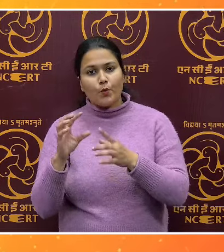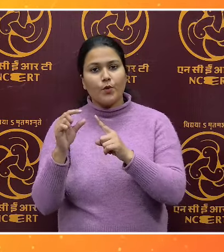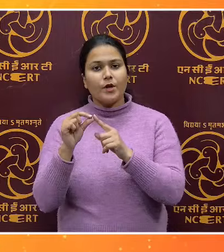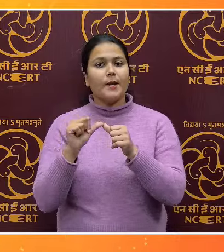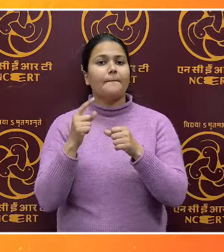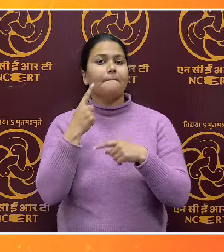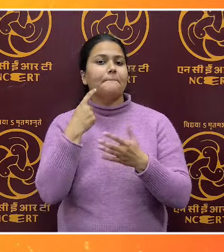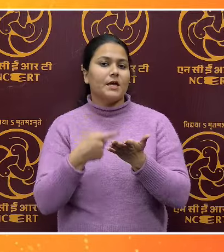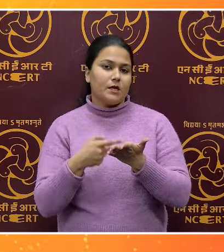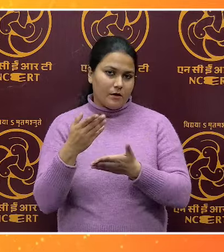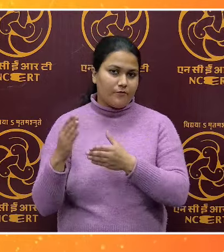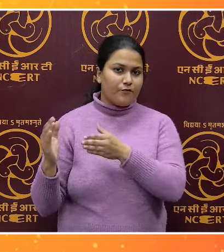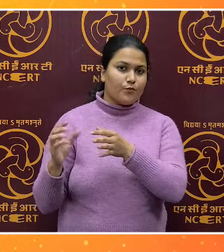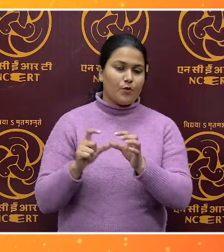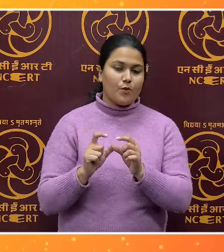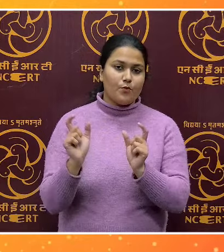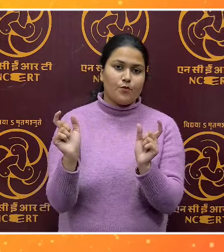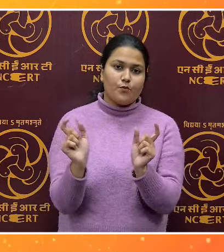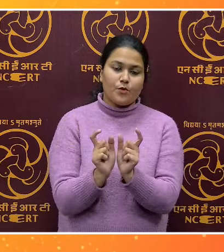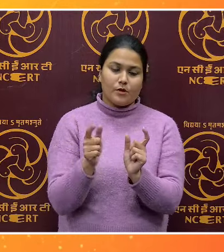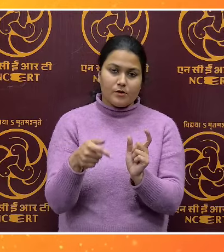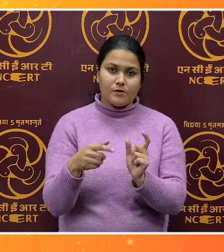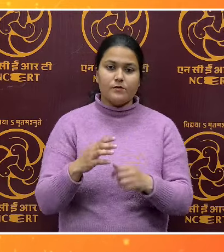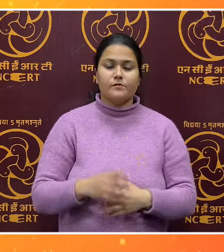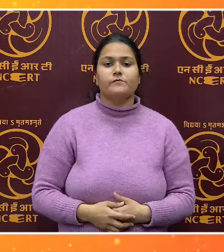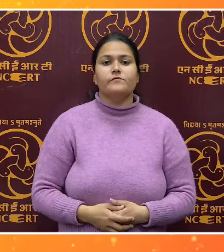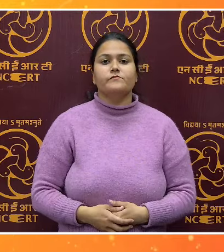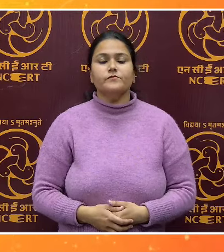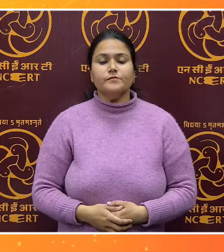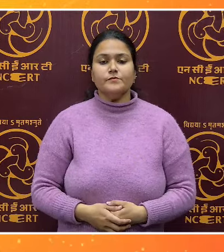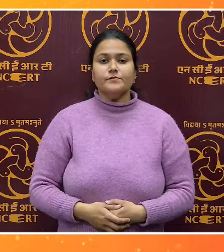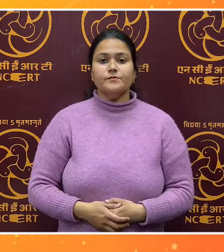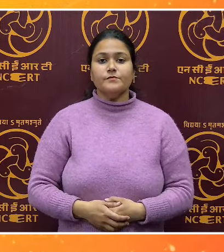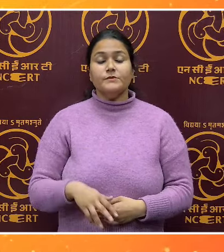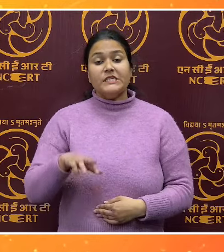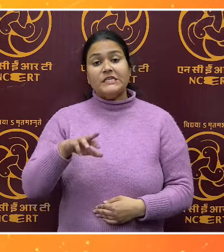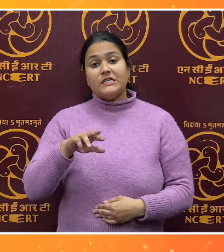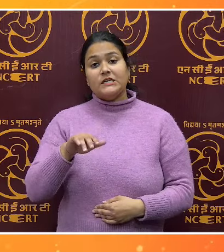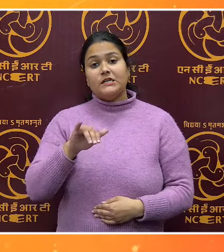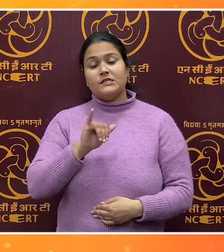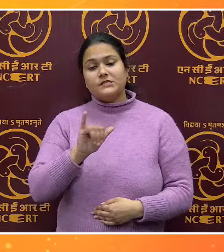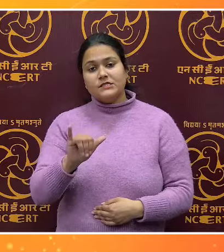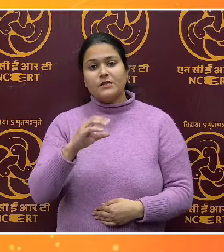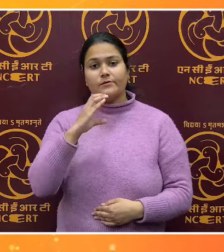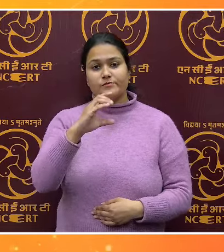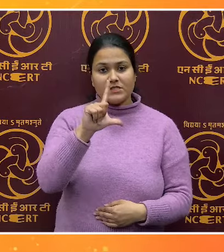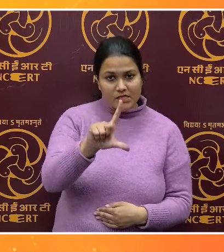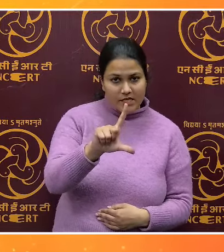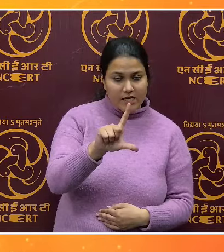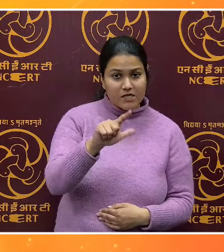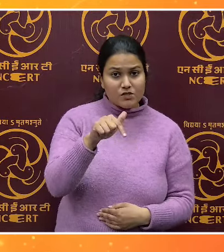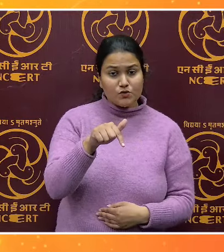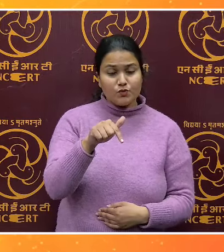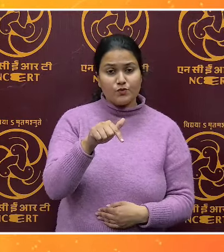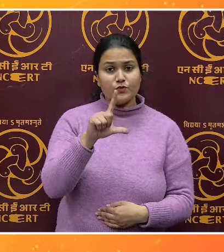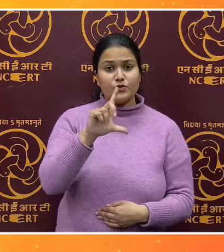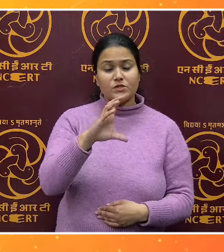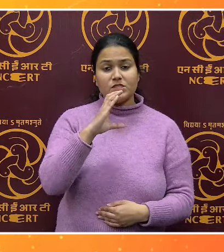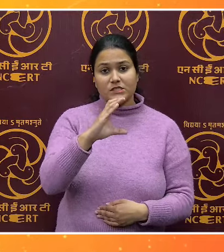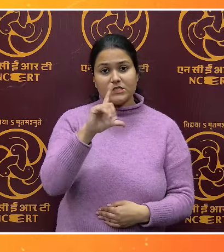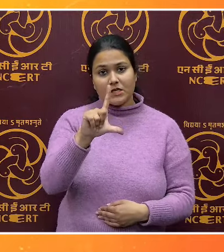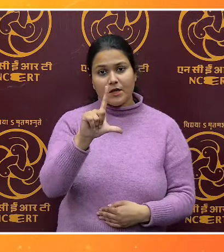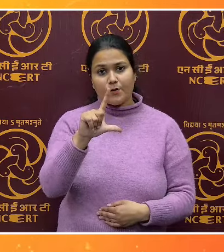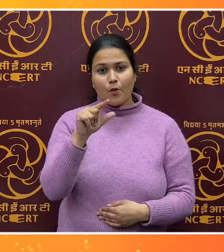nitrogen to the central metal cobalt. In similar case, Cl is also providing, forming a complex kind of